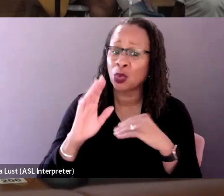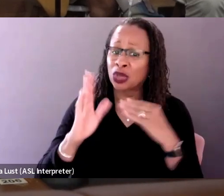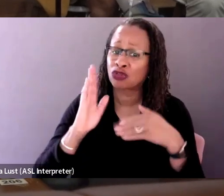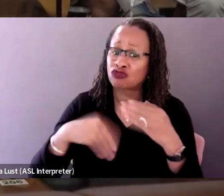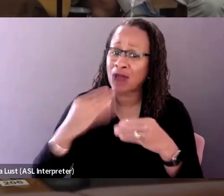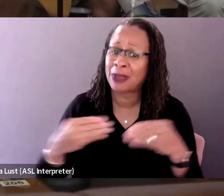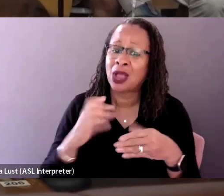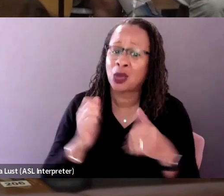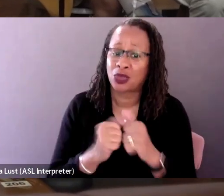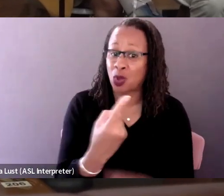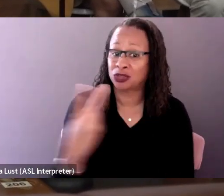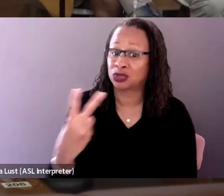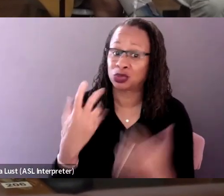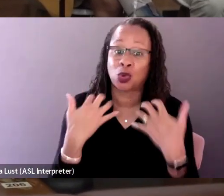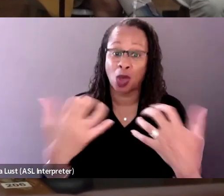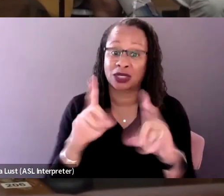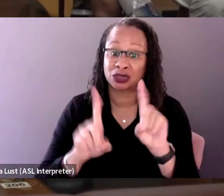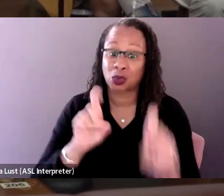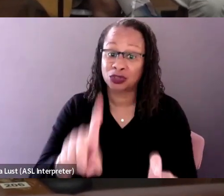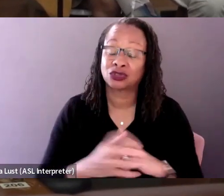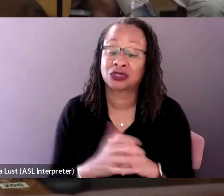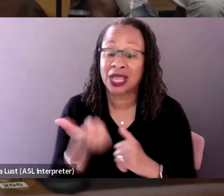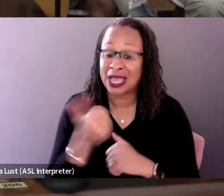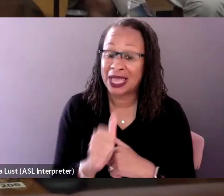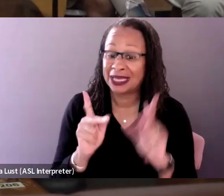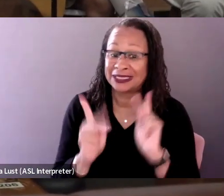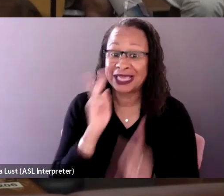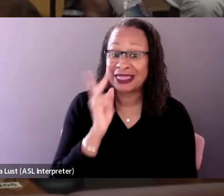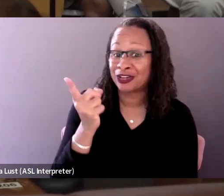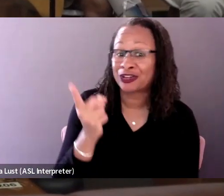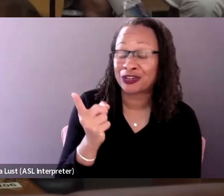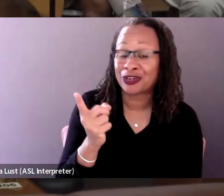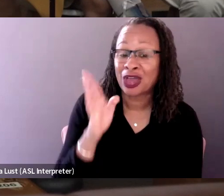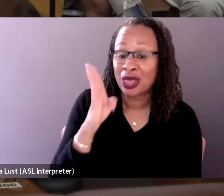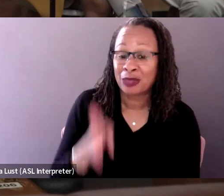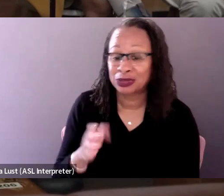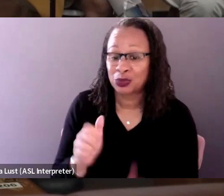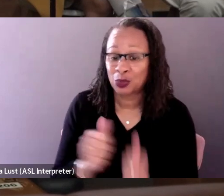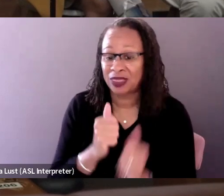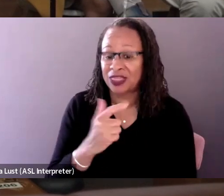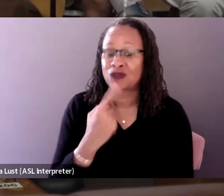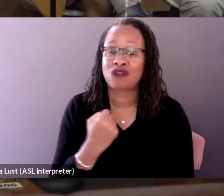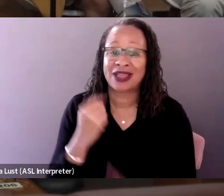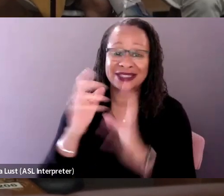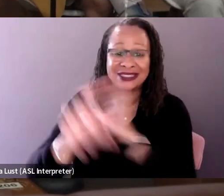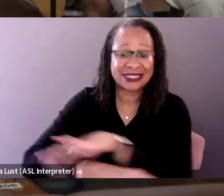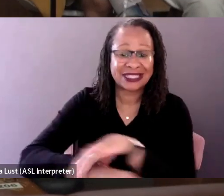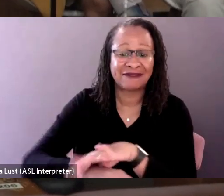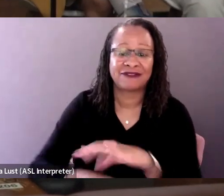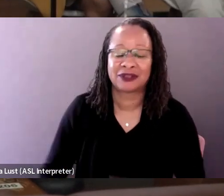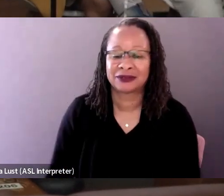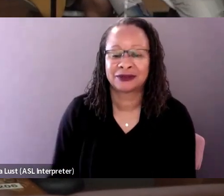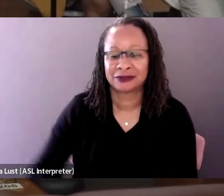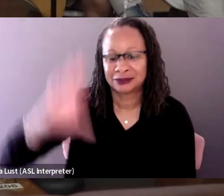questions from the audience. Are there any? I see over there the person with the red sleeve. Hi. Hold on a